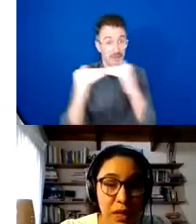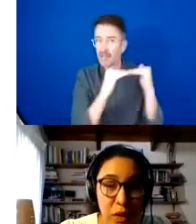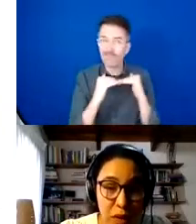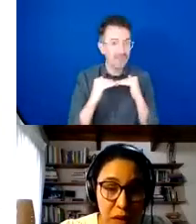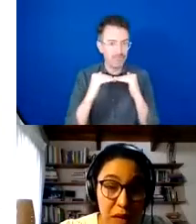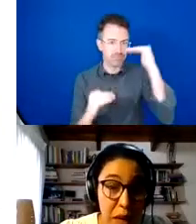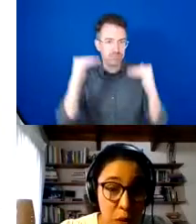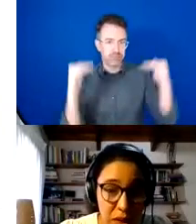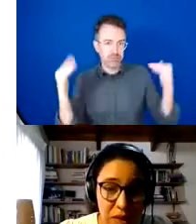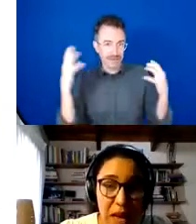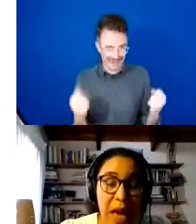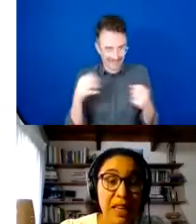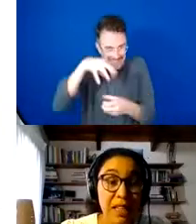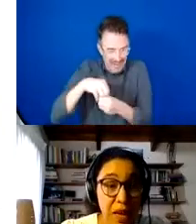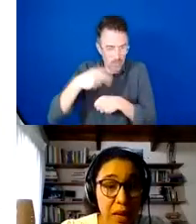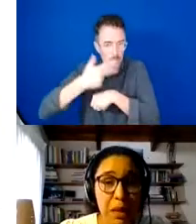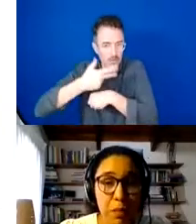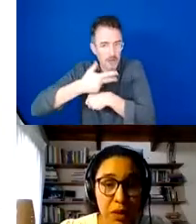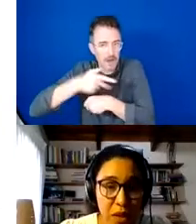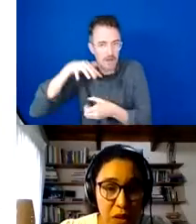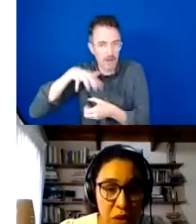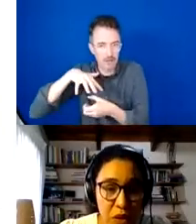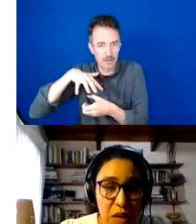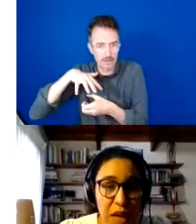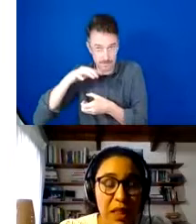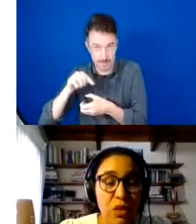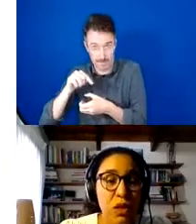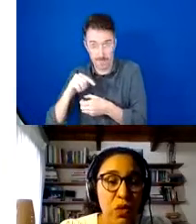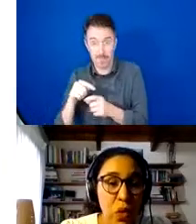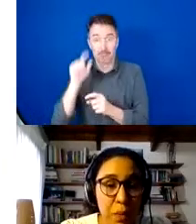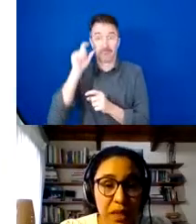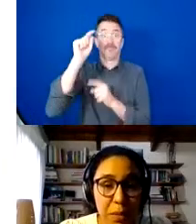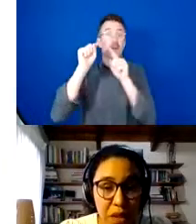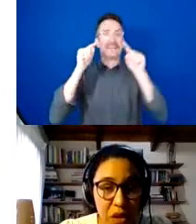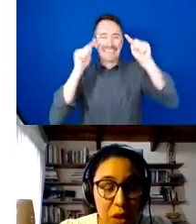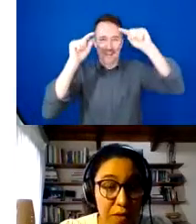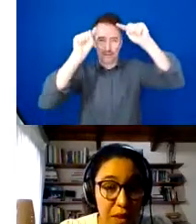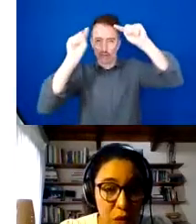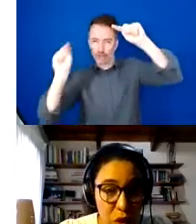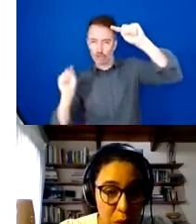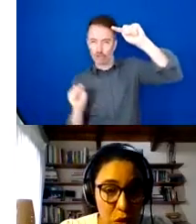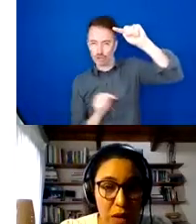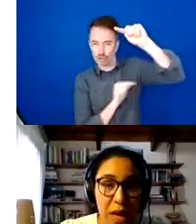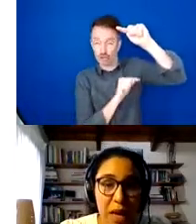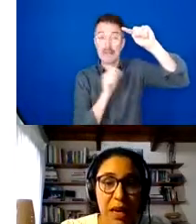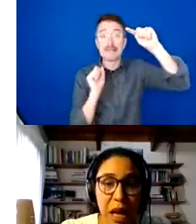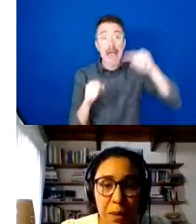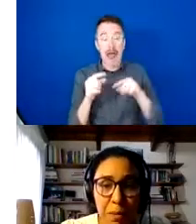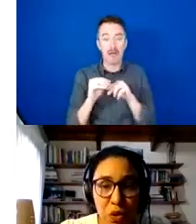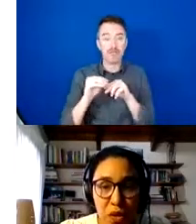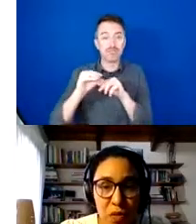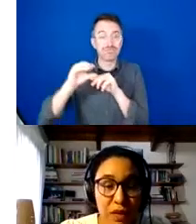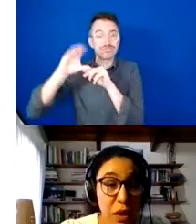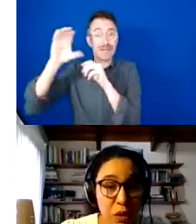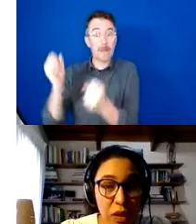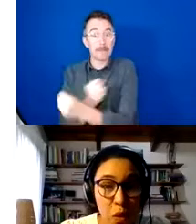structural inequities, as development practitioners, the transformative potential of this framework can help us